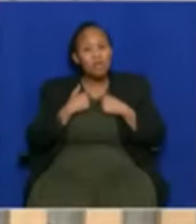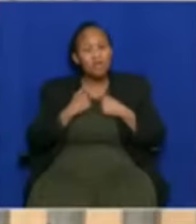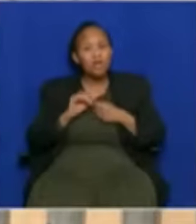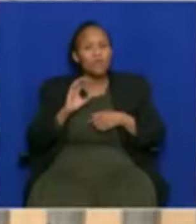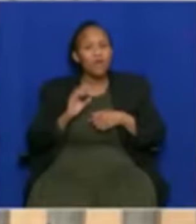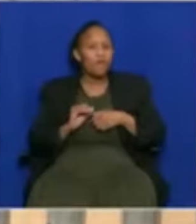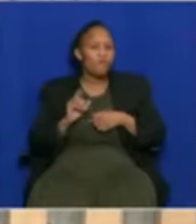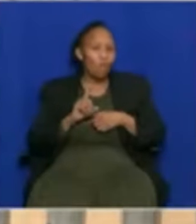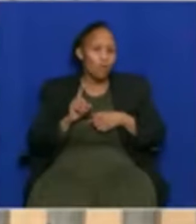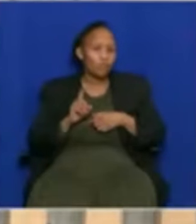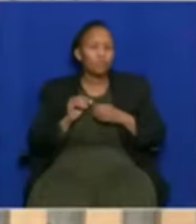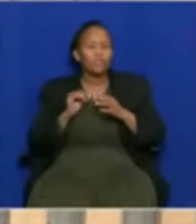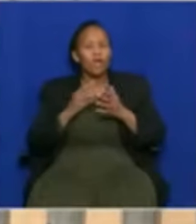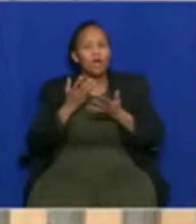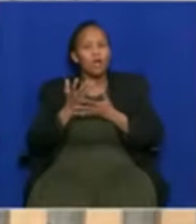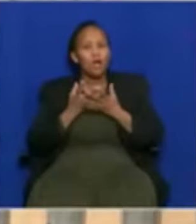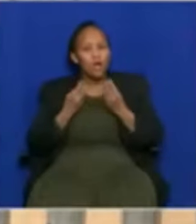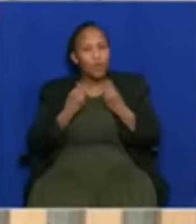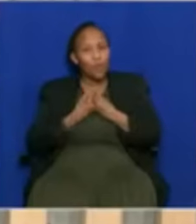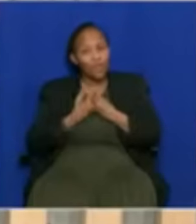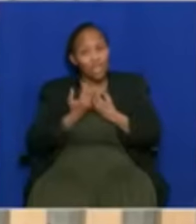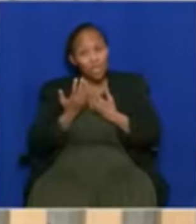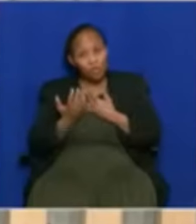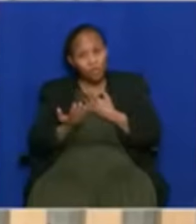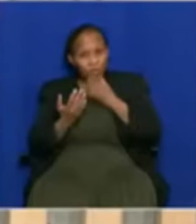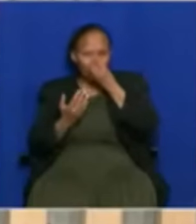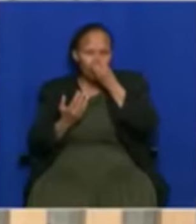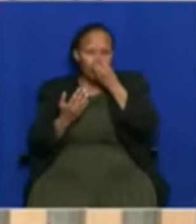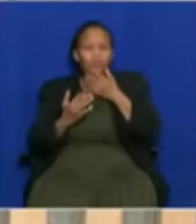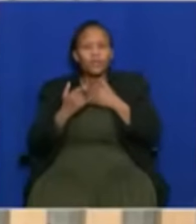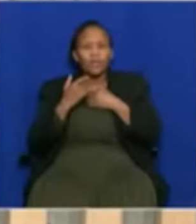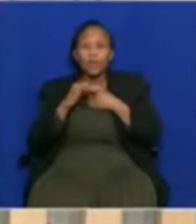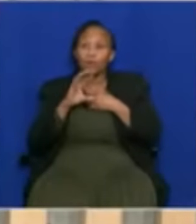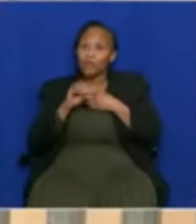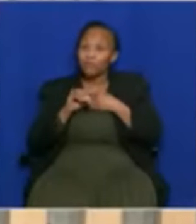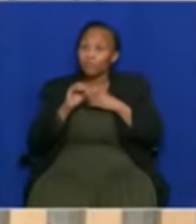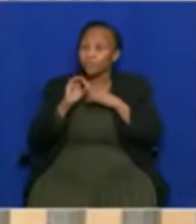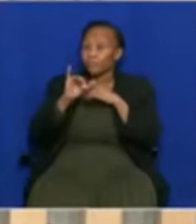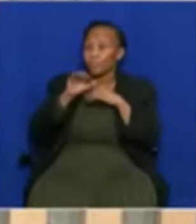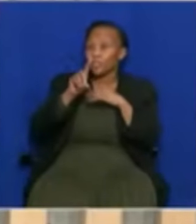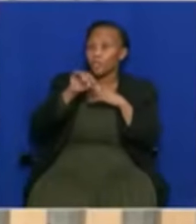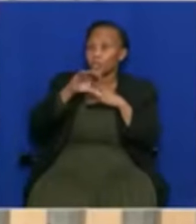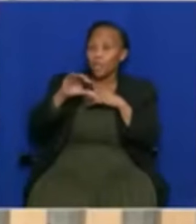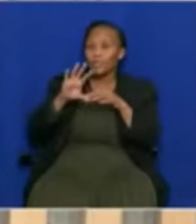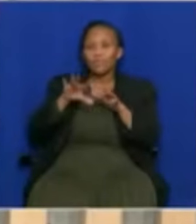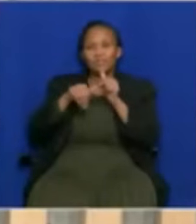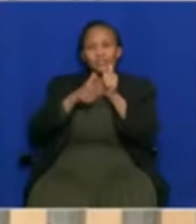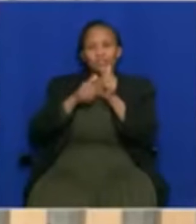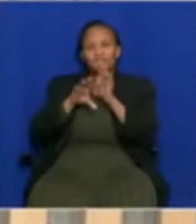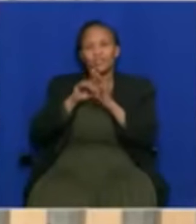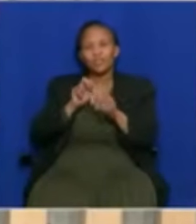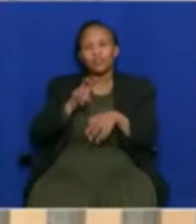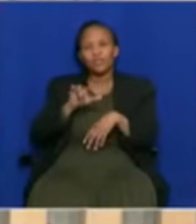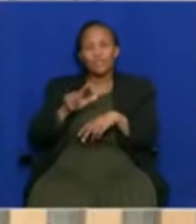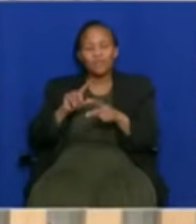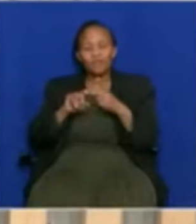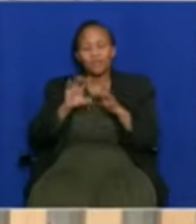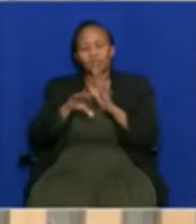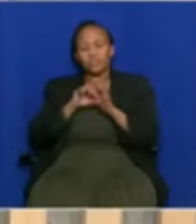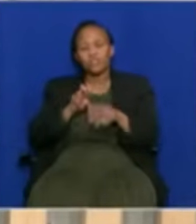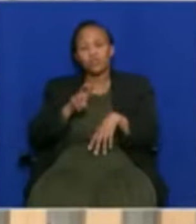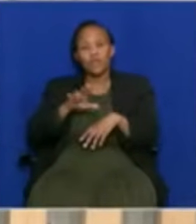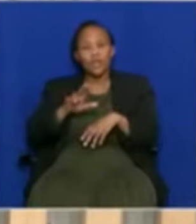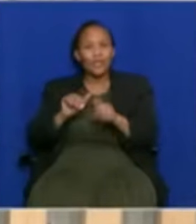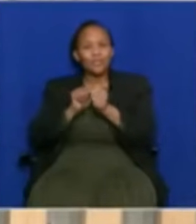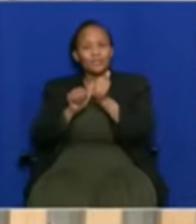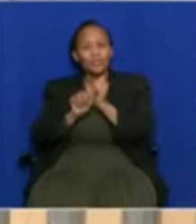you legitimize an investigation by IDEC is in terms of Section 27 and Section 28, Sub 1, Sub A. Neither of